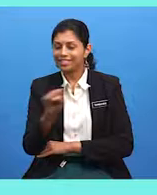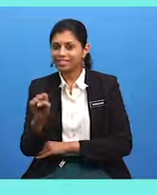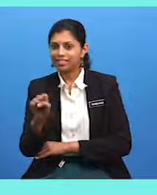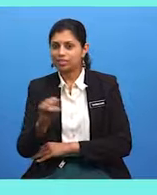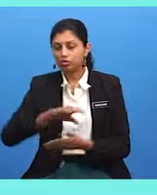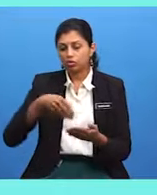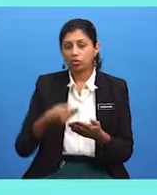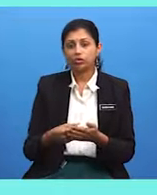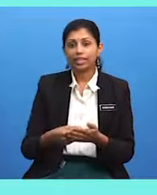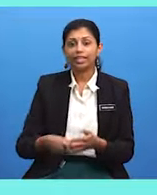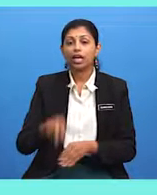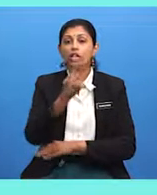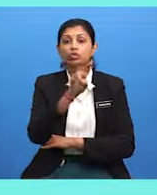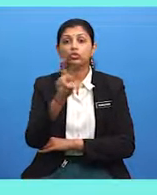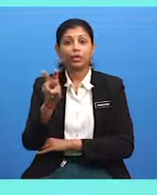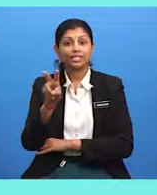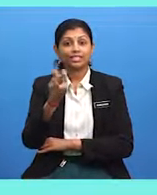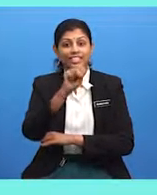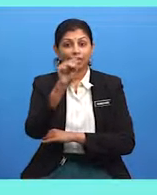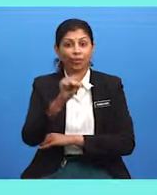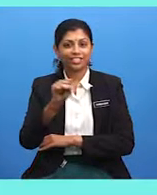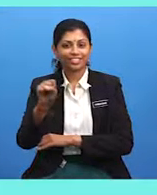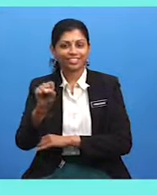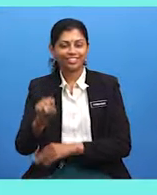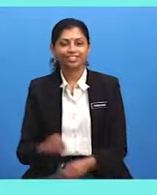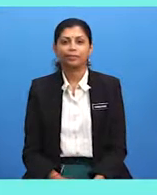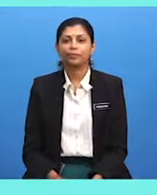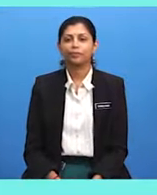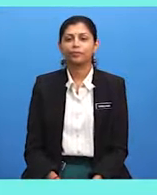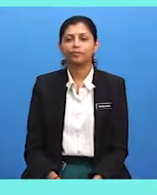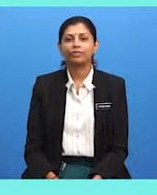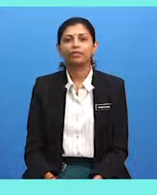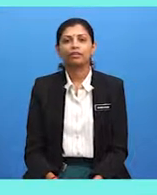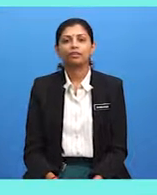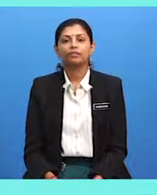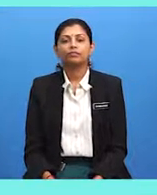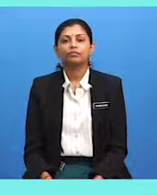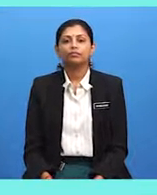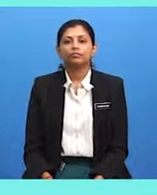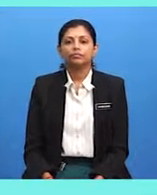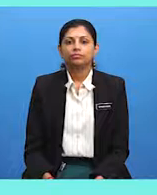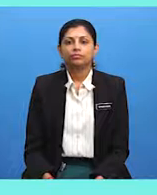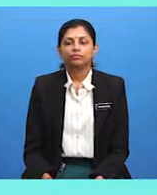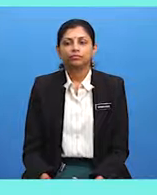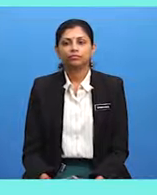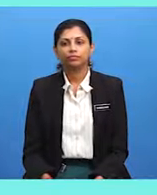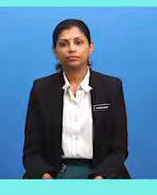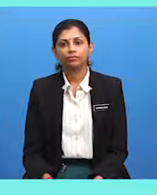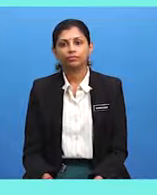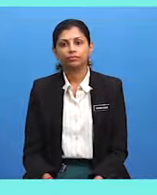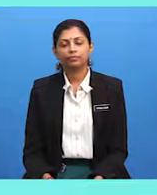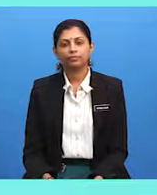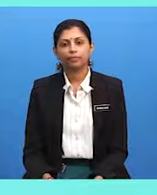to a total of 20 questions. The good news is each audio